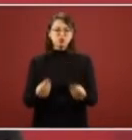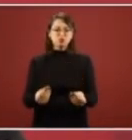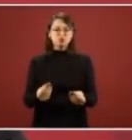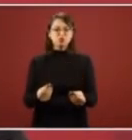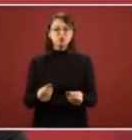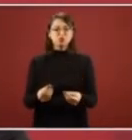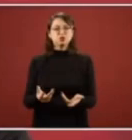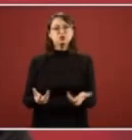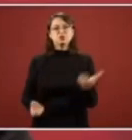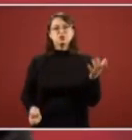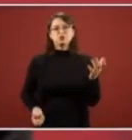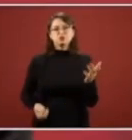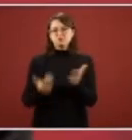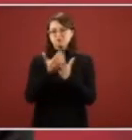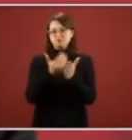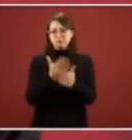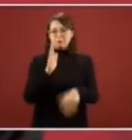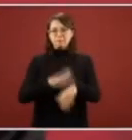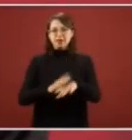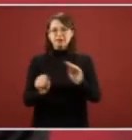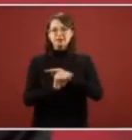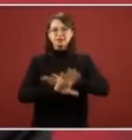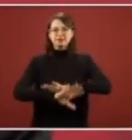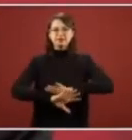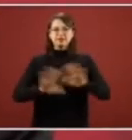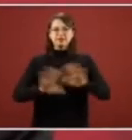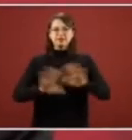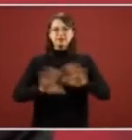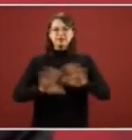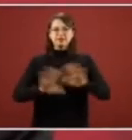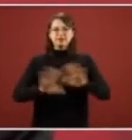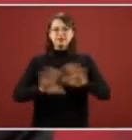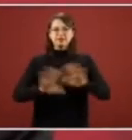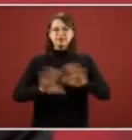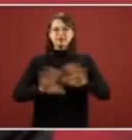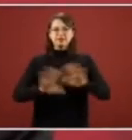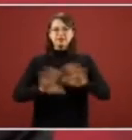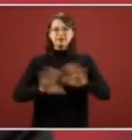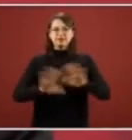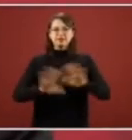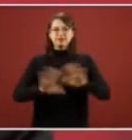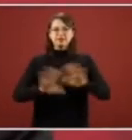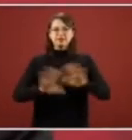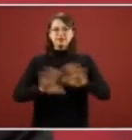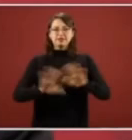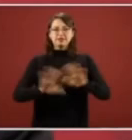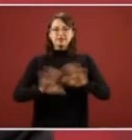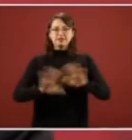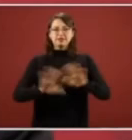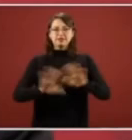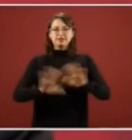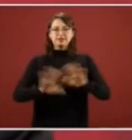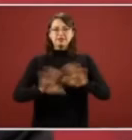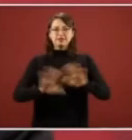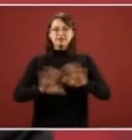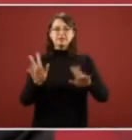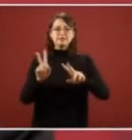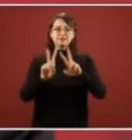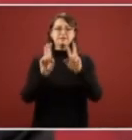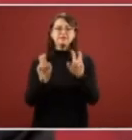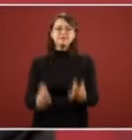definir una política económica, in defining economic